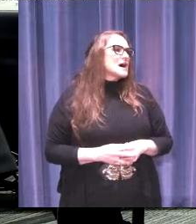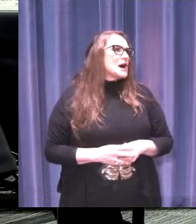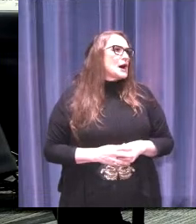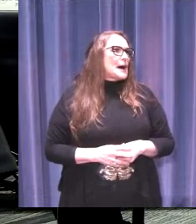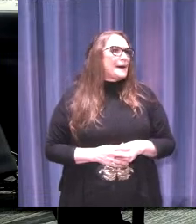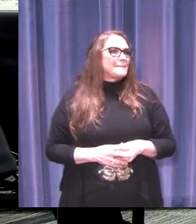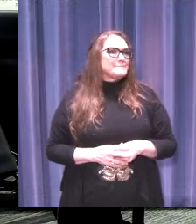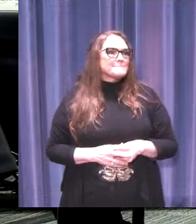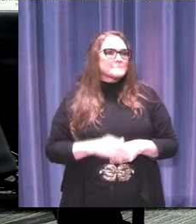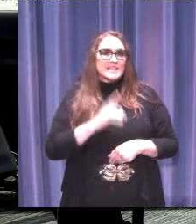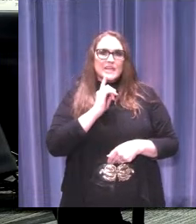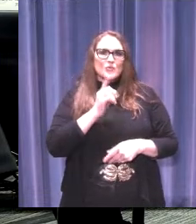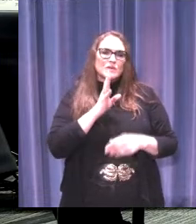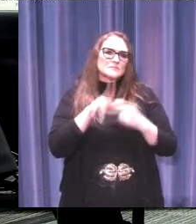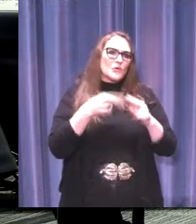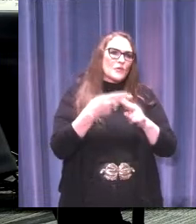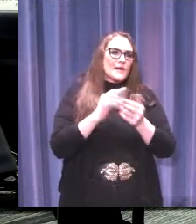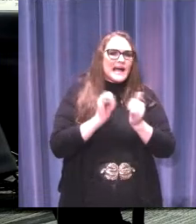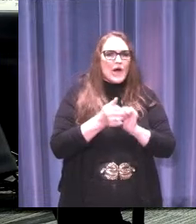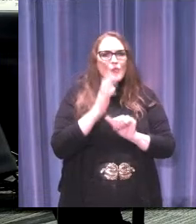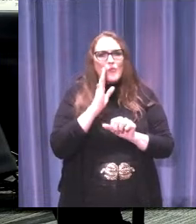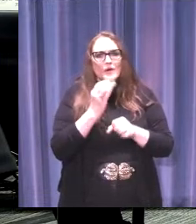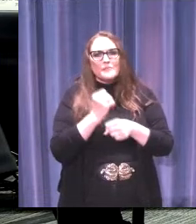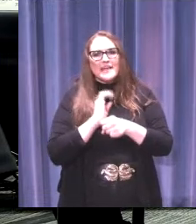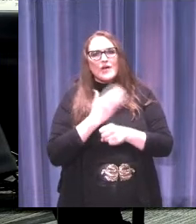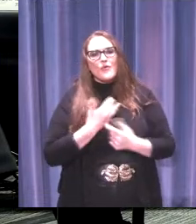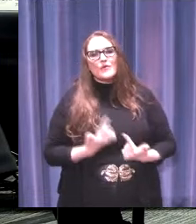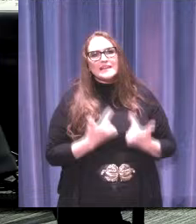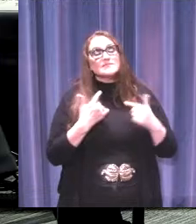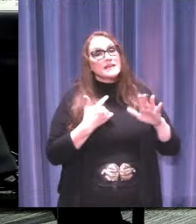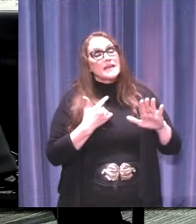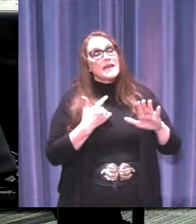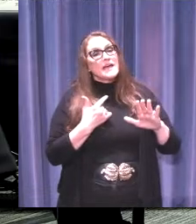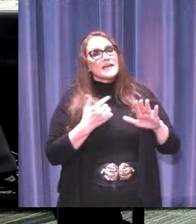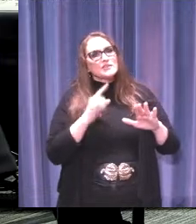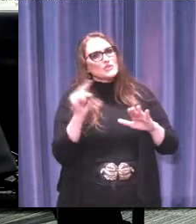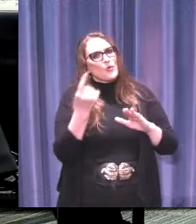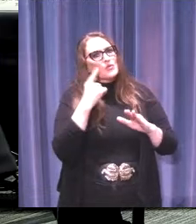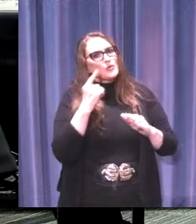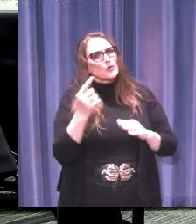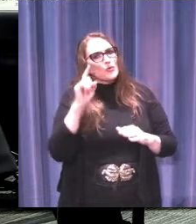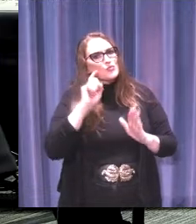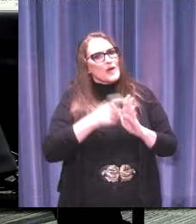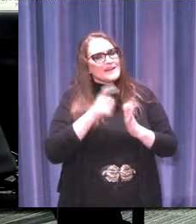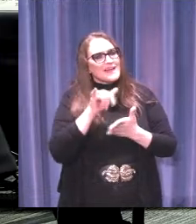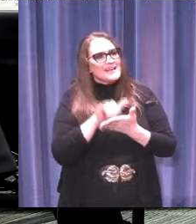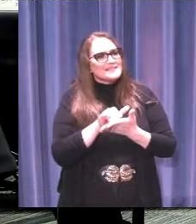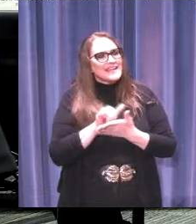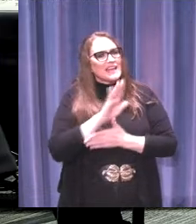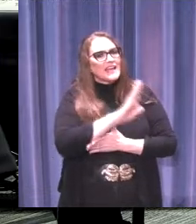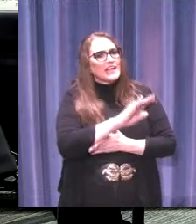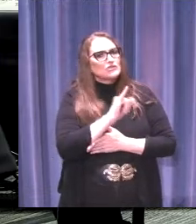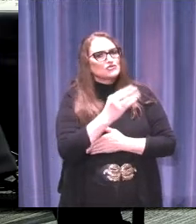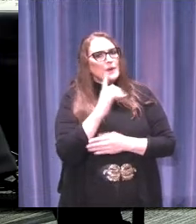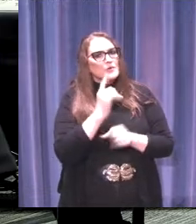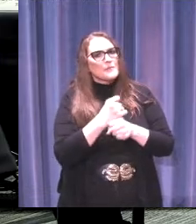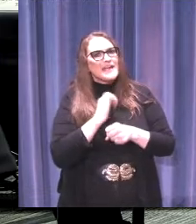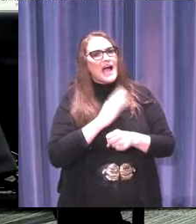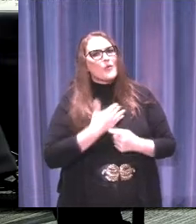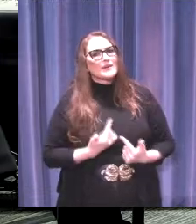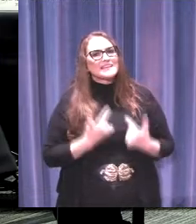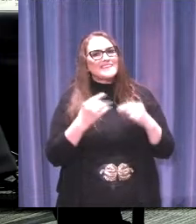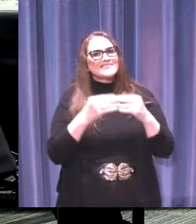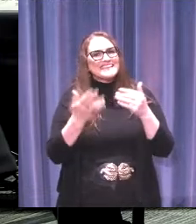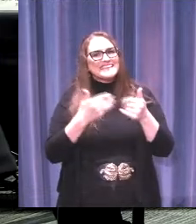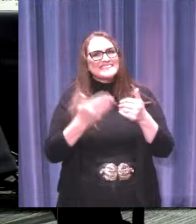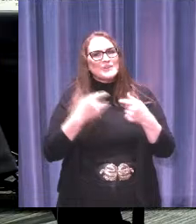He really spoke about how it would make our lives, and he was the only one who recognized that his job would be to make our lives